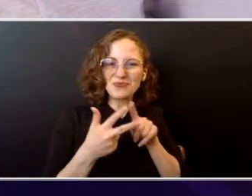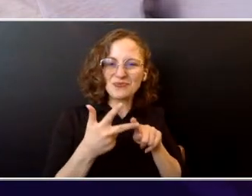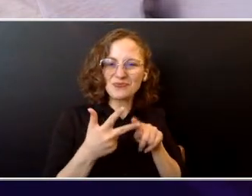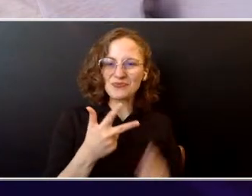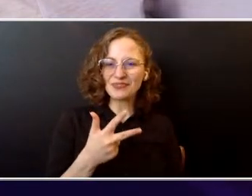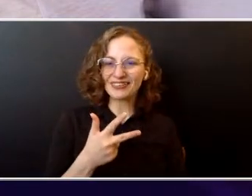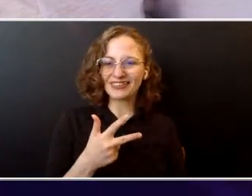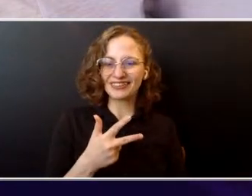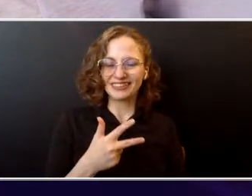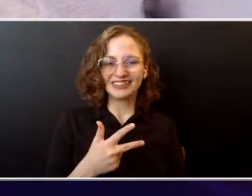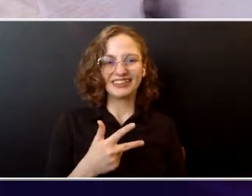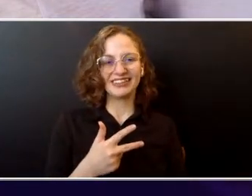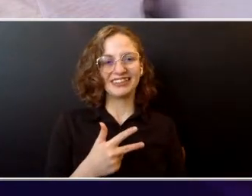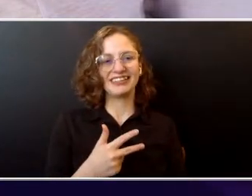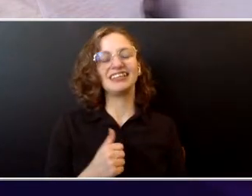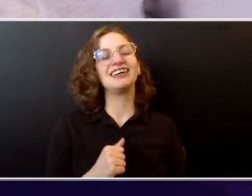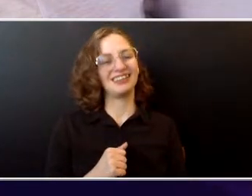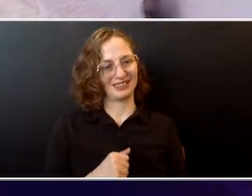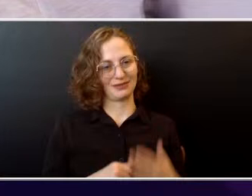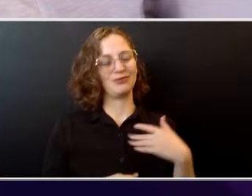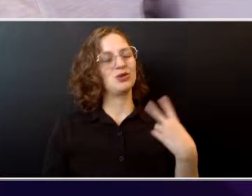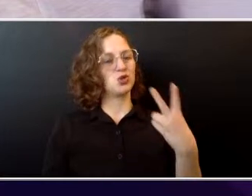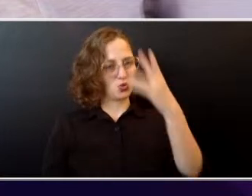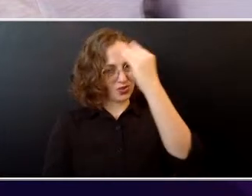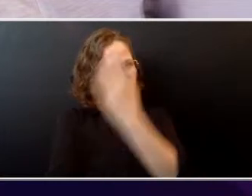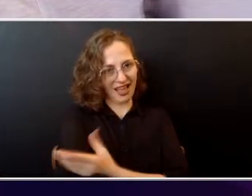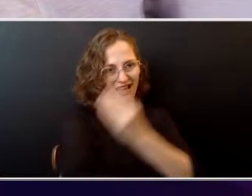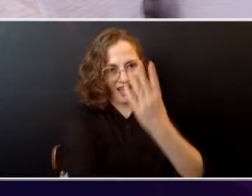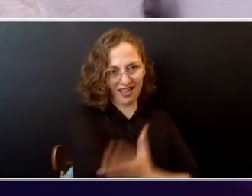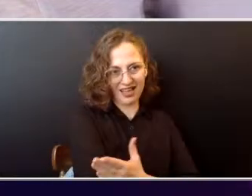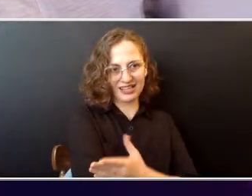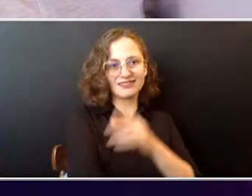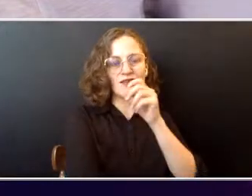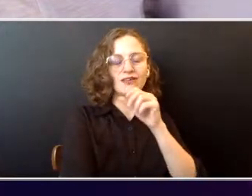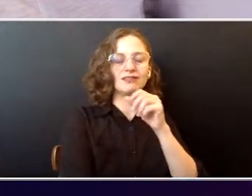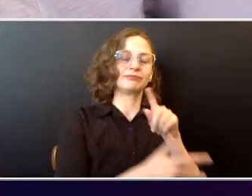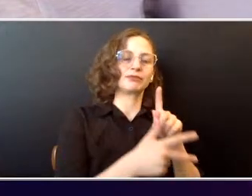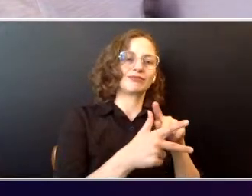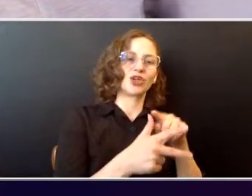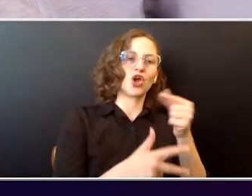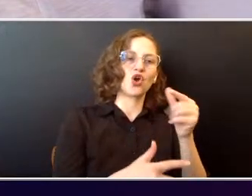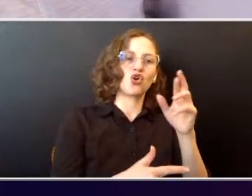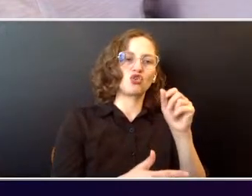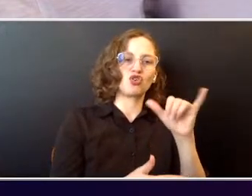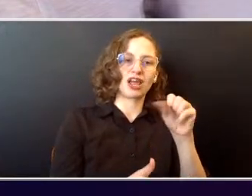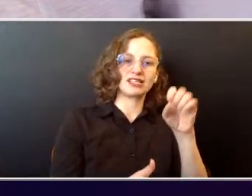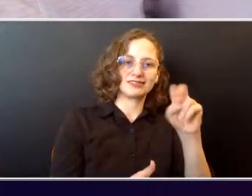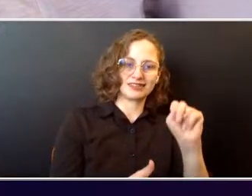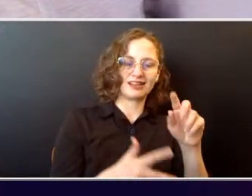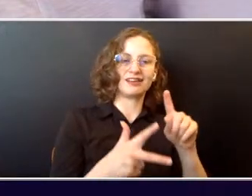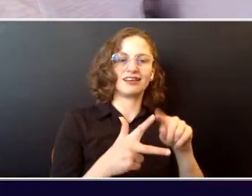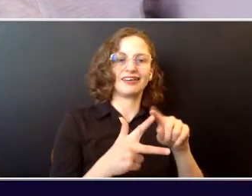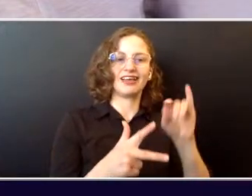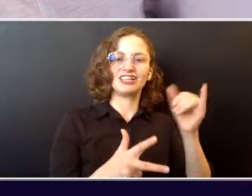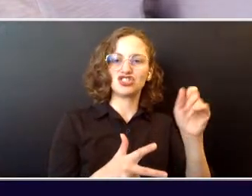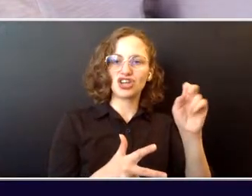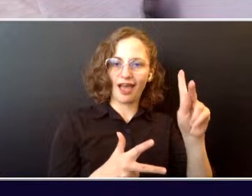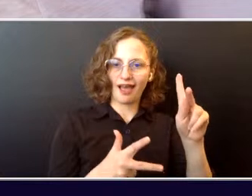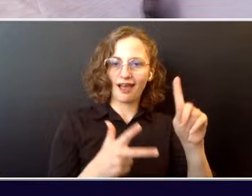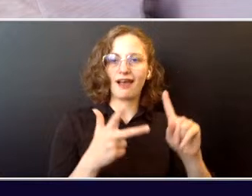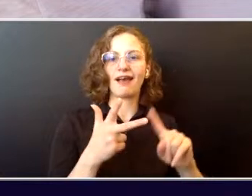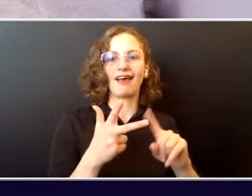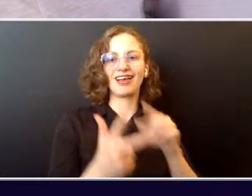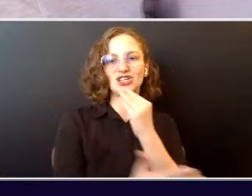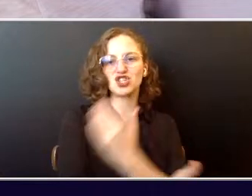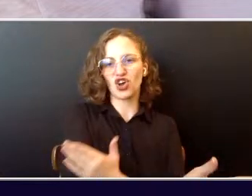kiddos. Yeah, for sure. My 2 sons, my older one there, Grayson, and my younger one, Jack, and that's my little daughter. She's about 16 months